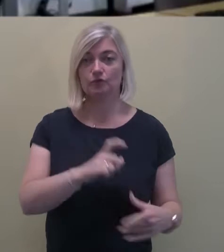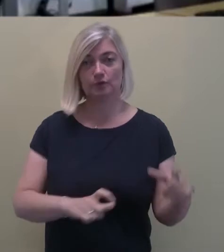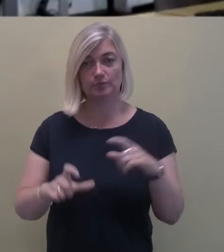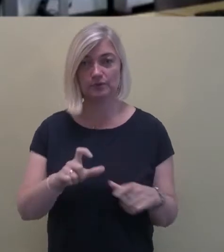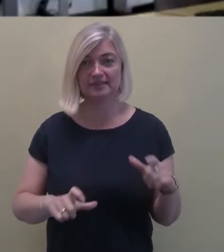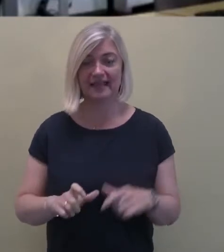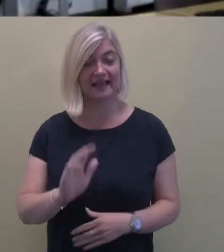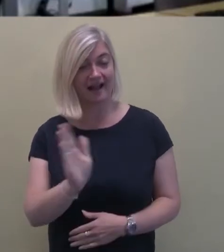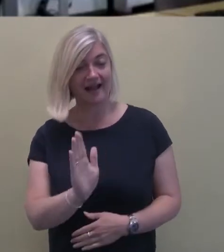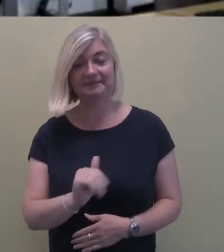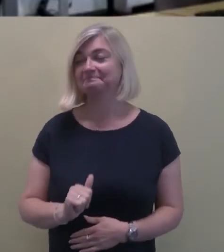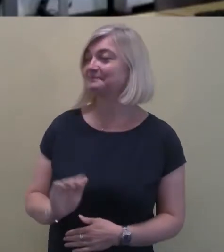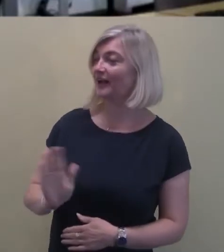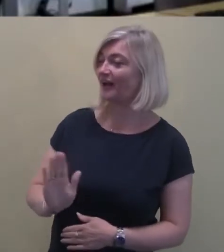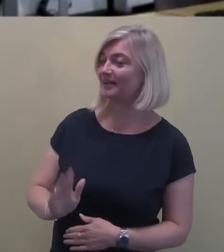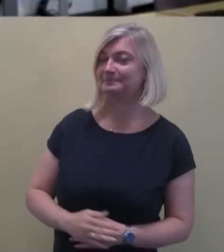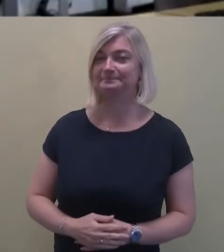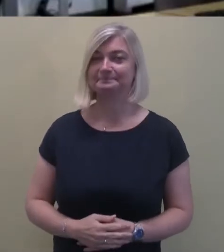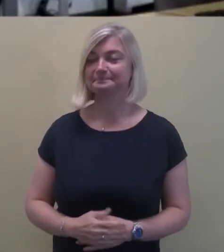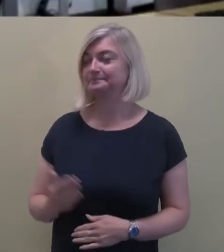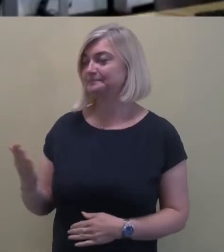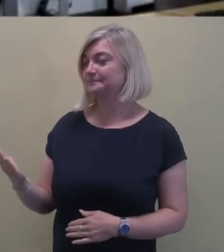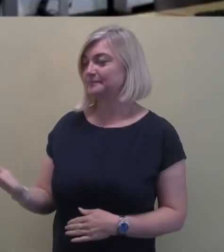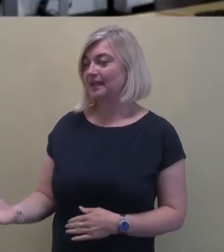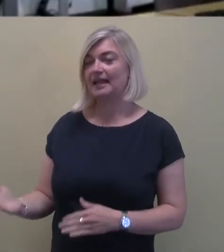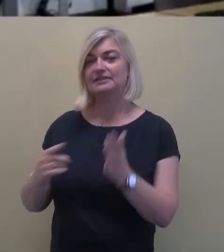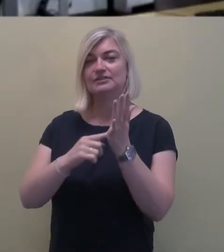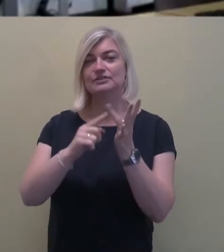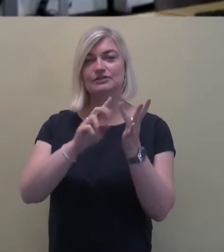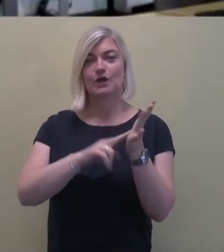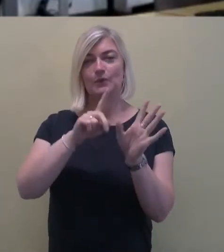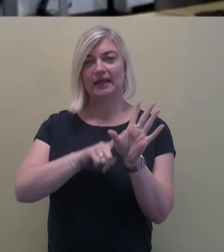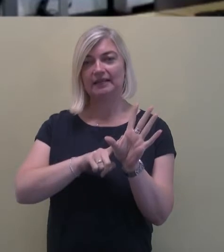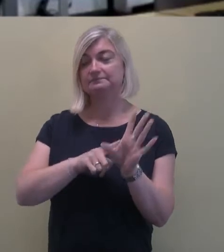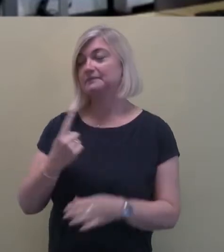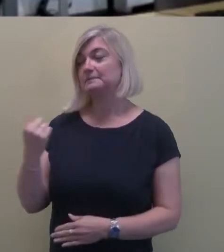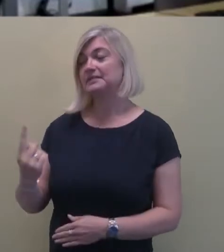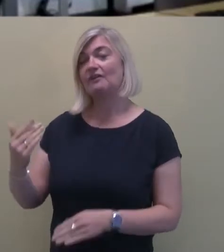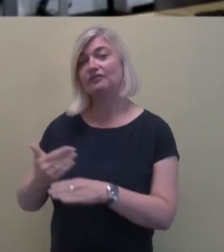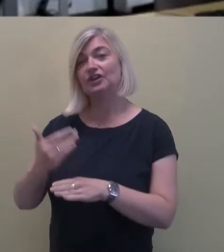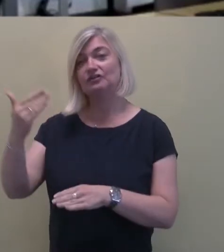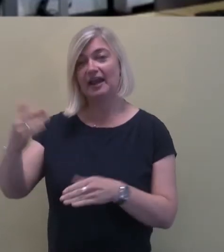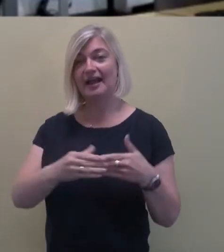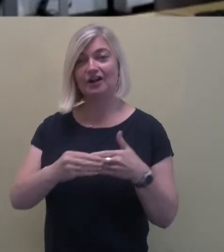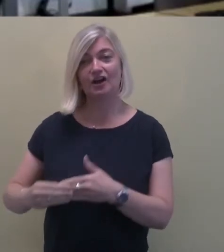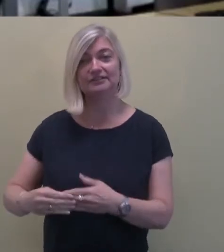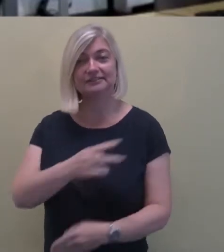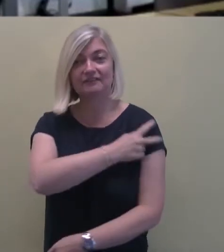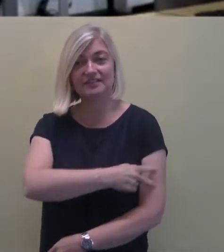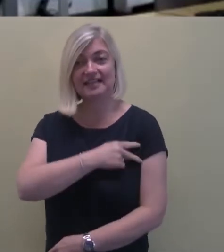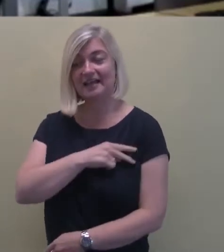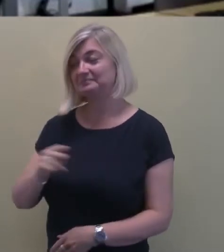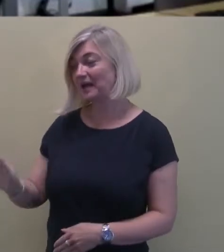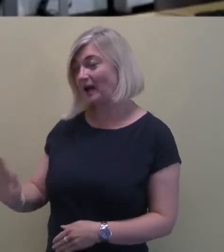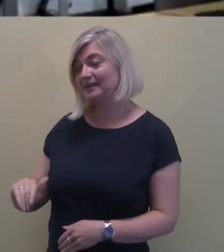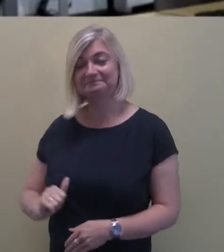all the way up to degree level as well, on some of our courses. We have a huge range of courses, so lots of different subject